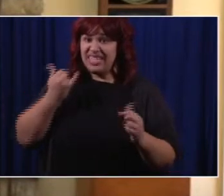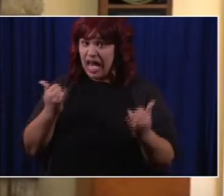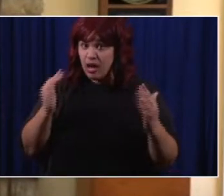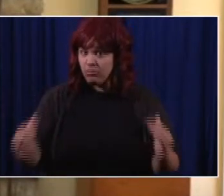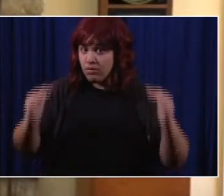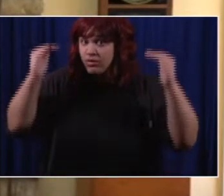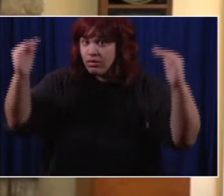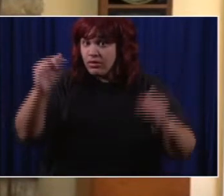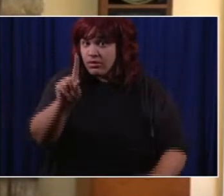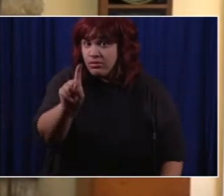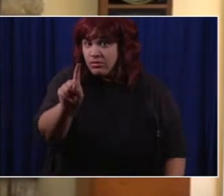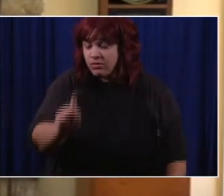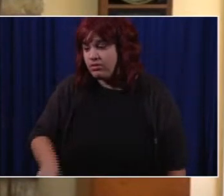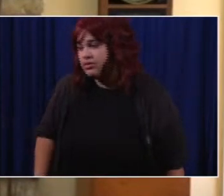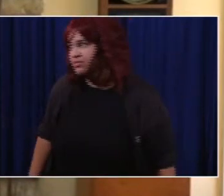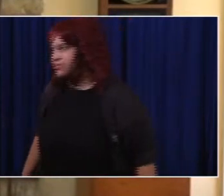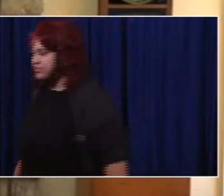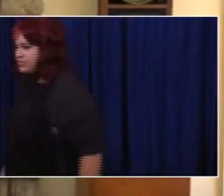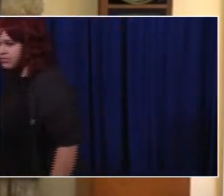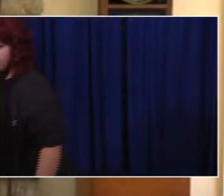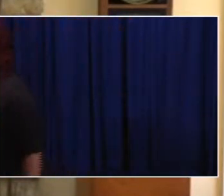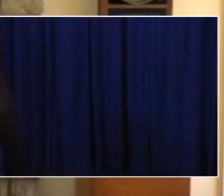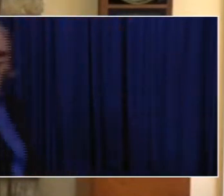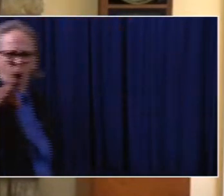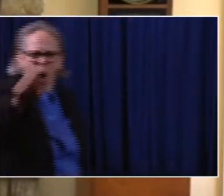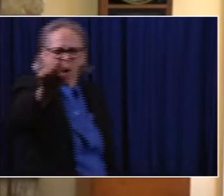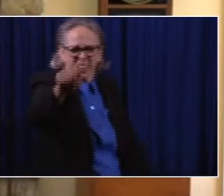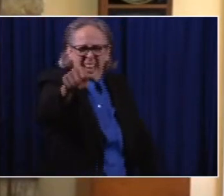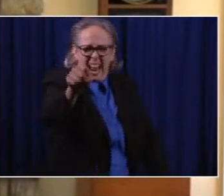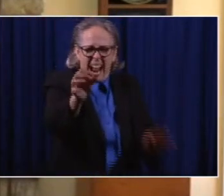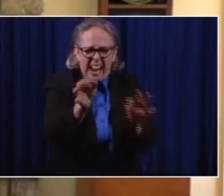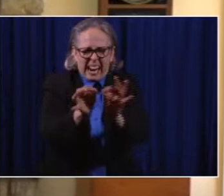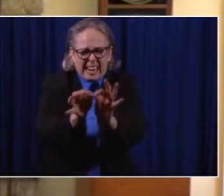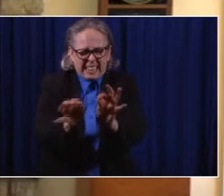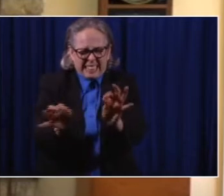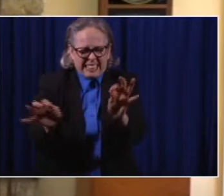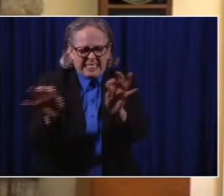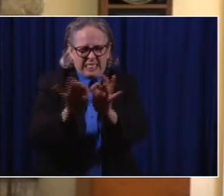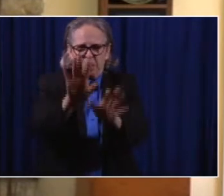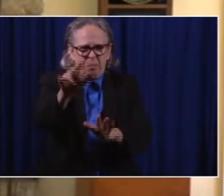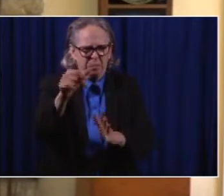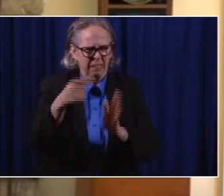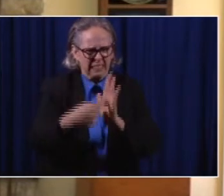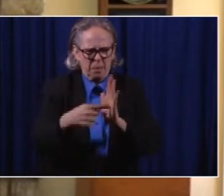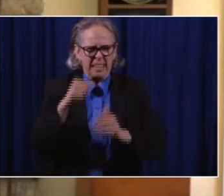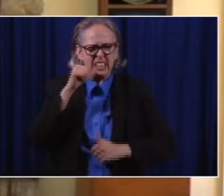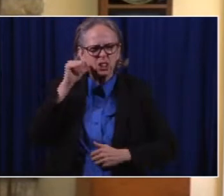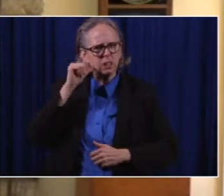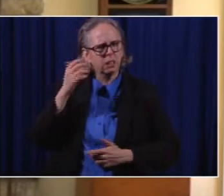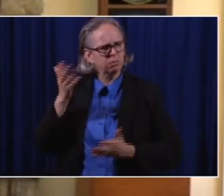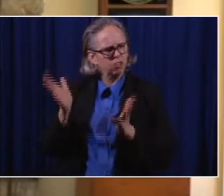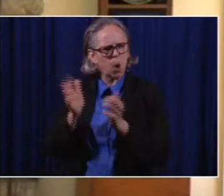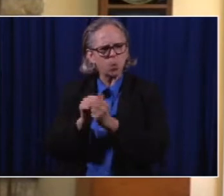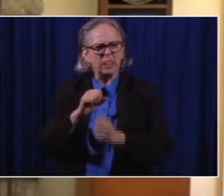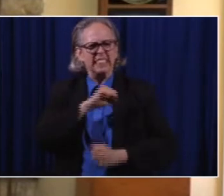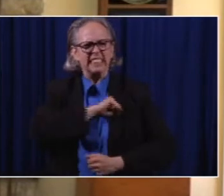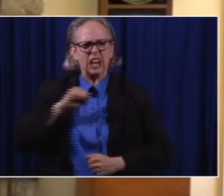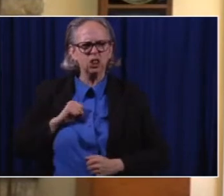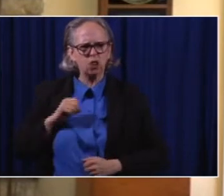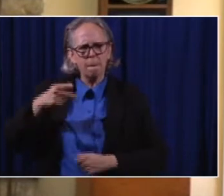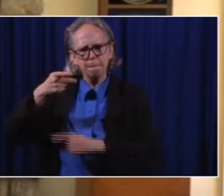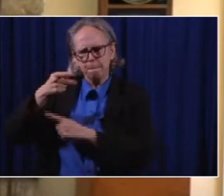yesterday. I intend to talk to Senator Brown the next day or two. I've talked to members of the